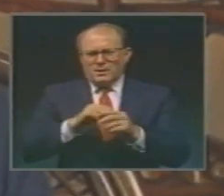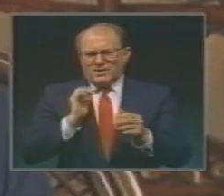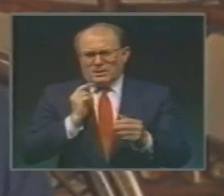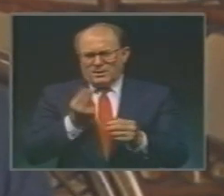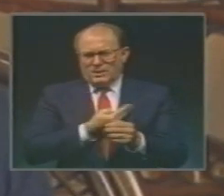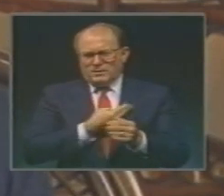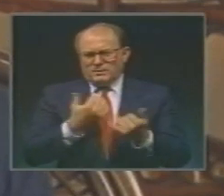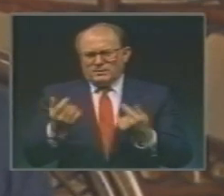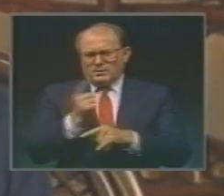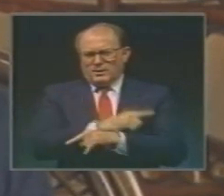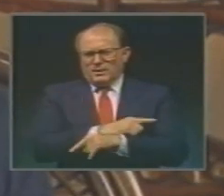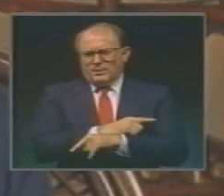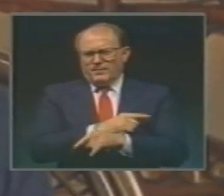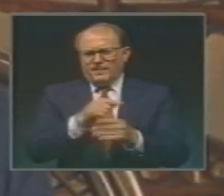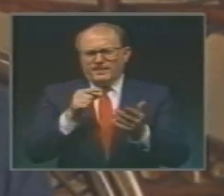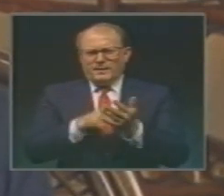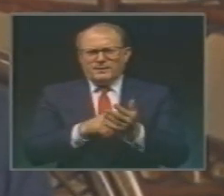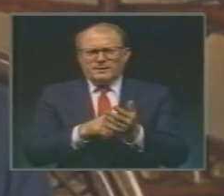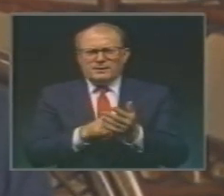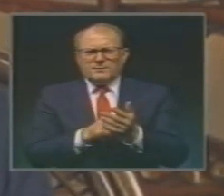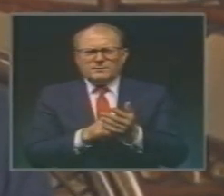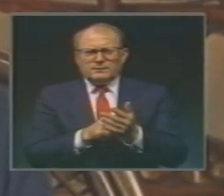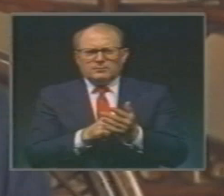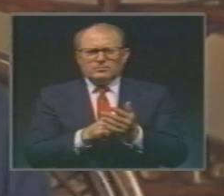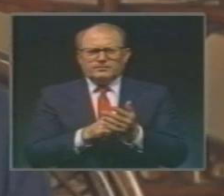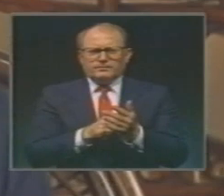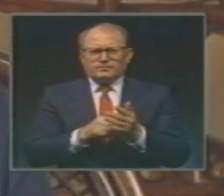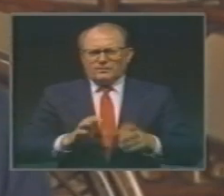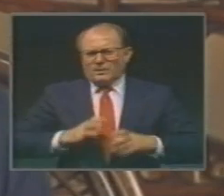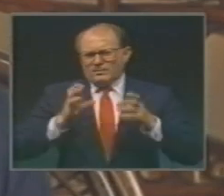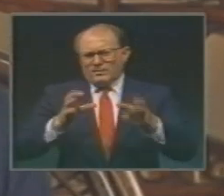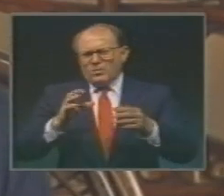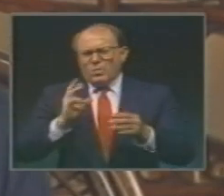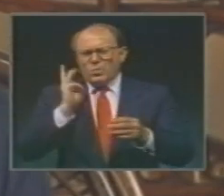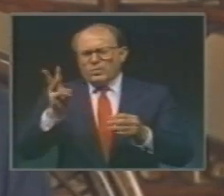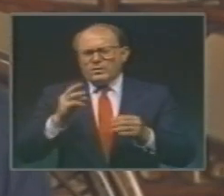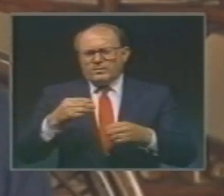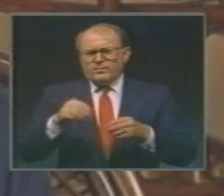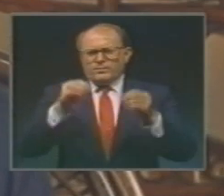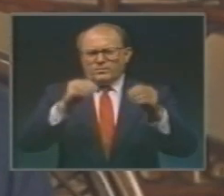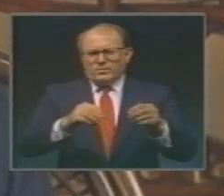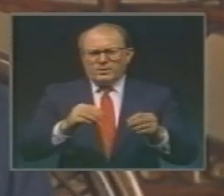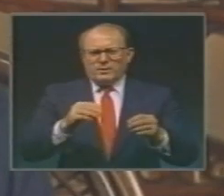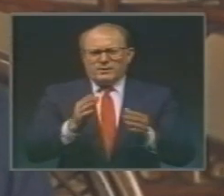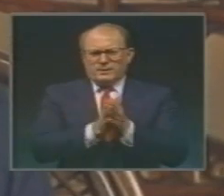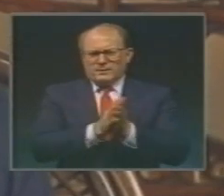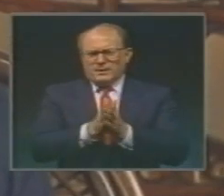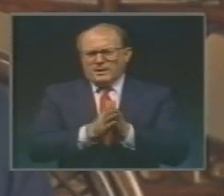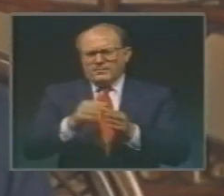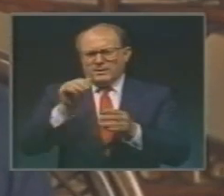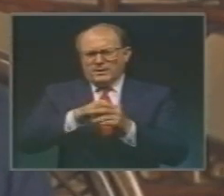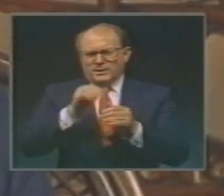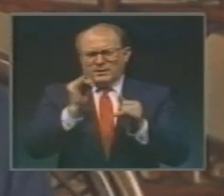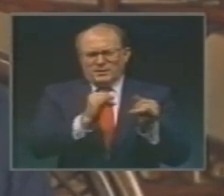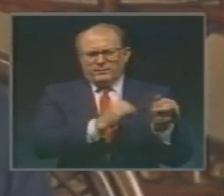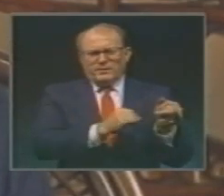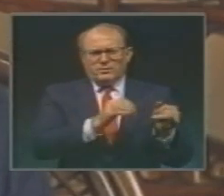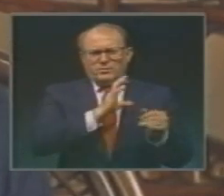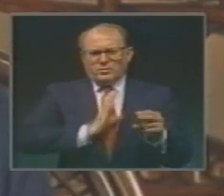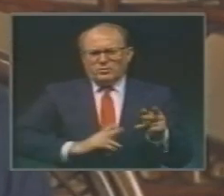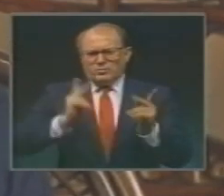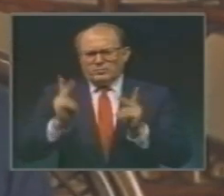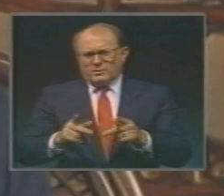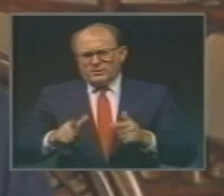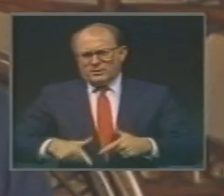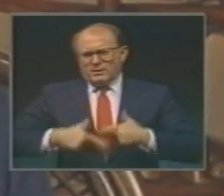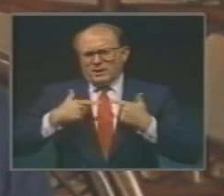disciples. Such conviction will once more put vigor and victory into the individual Christian's life and